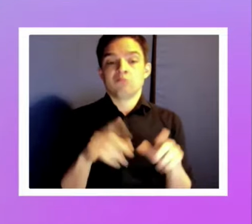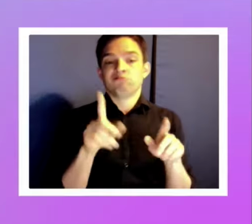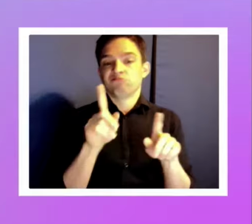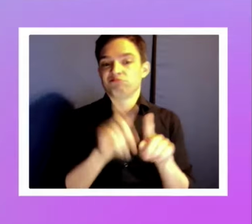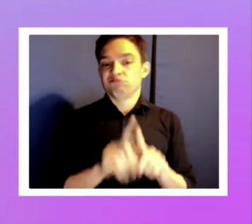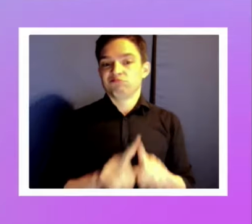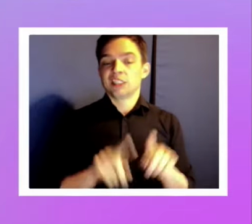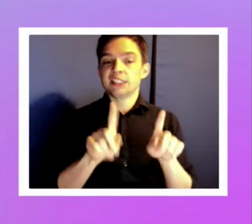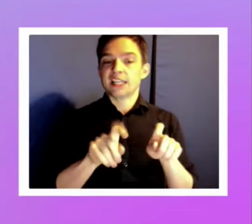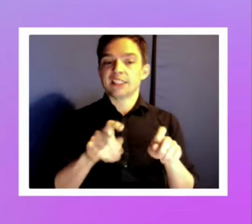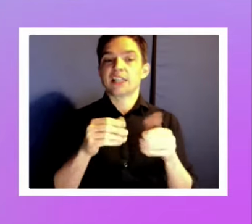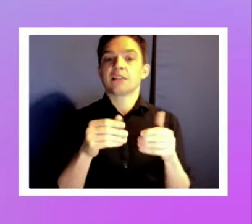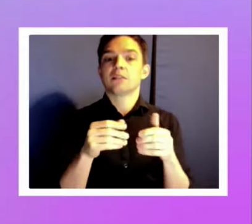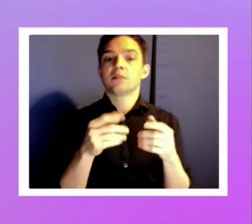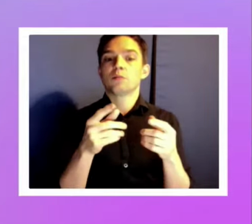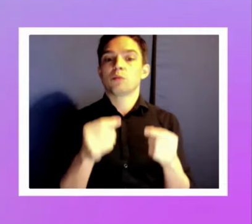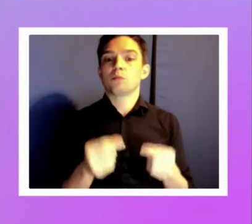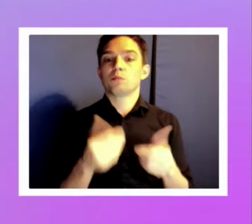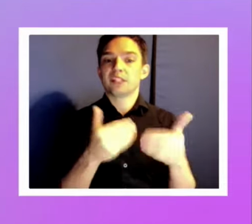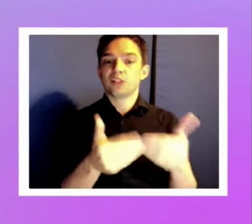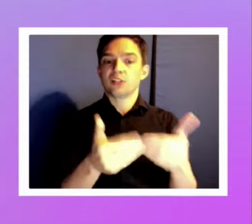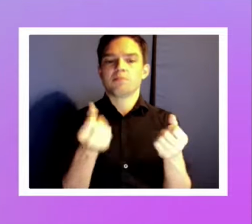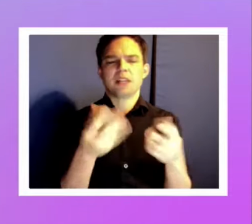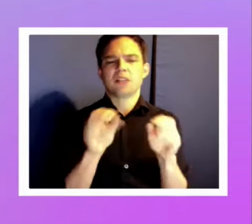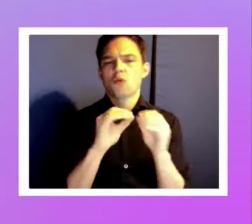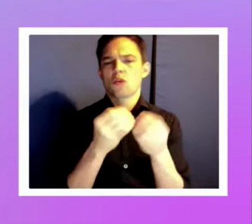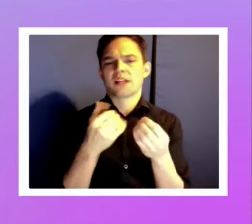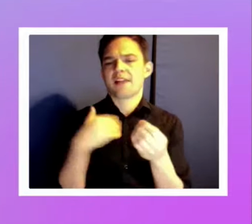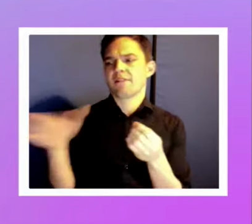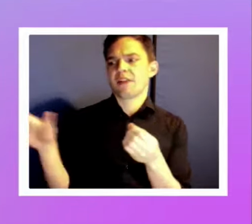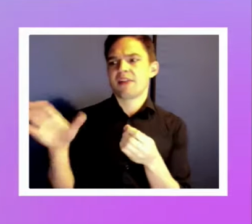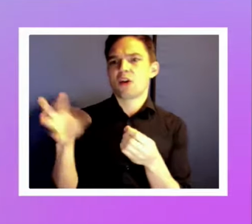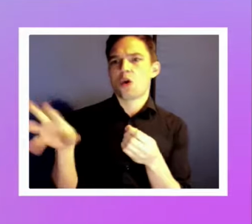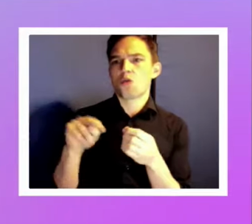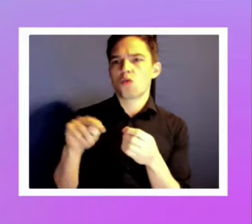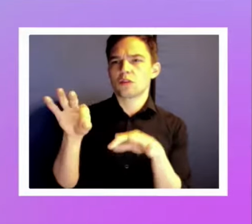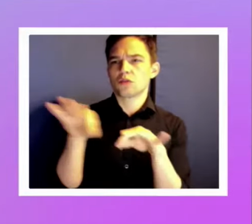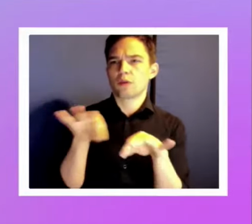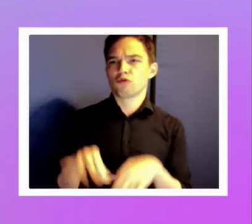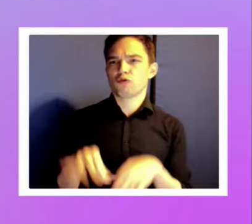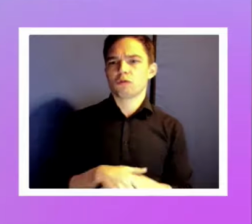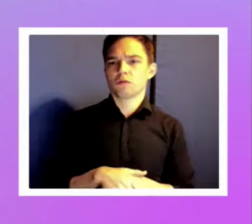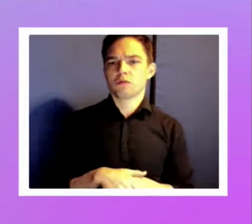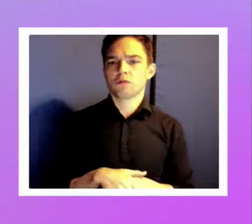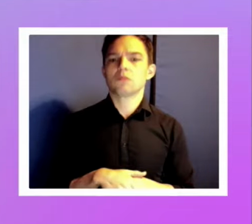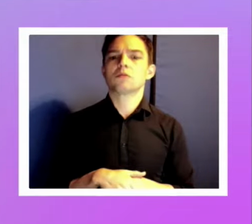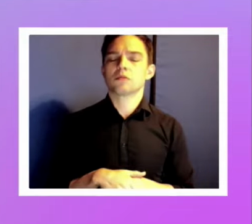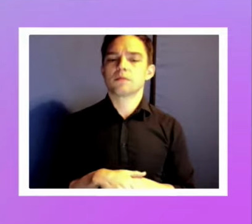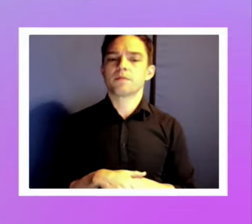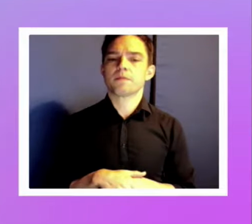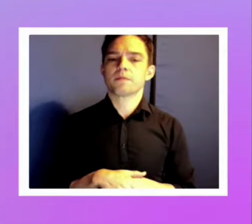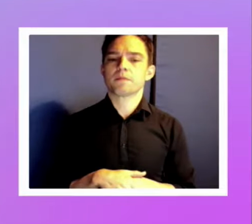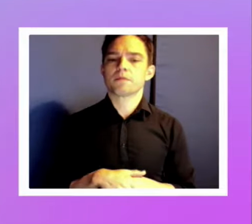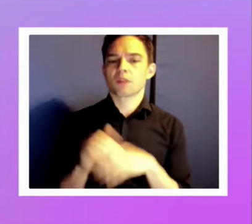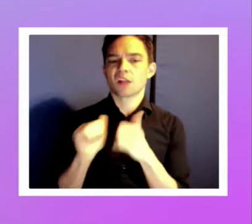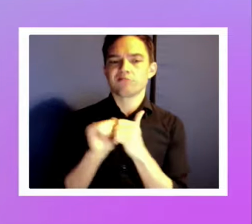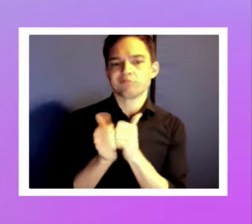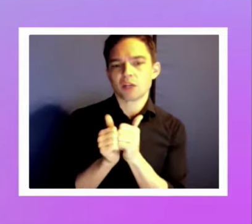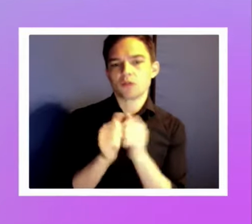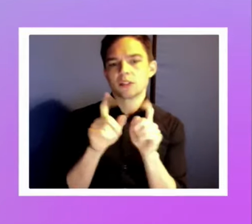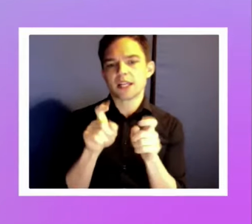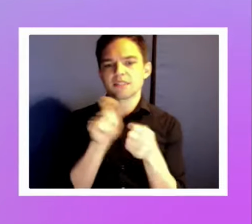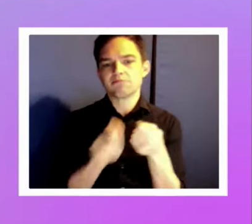procedures out there. Lots of organizations have their own description on how to test a